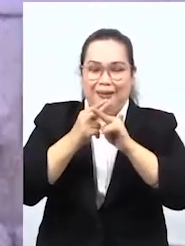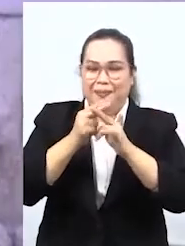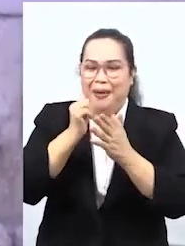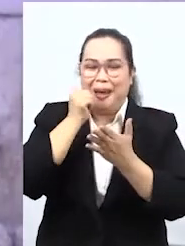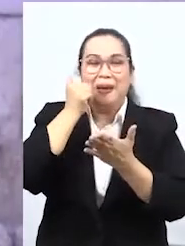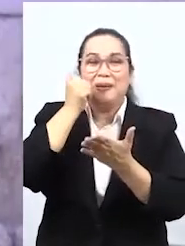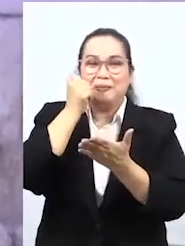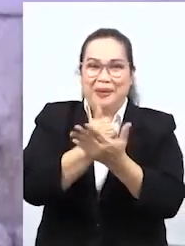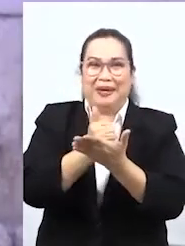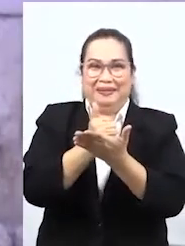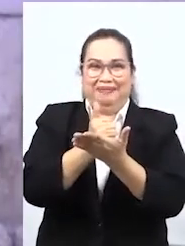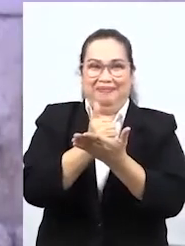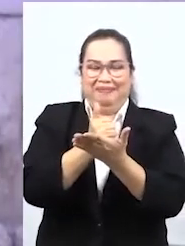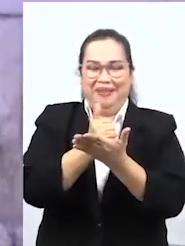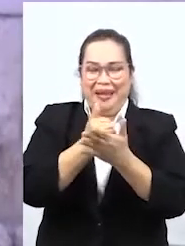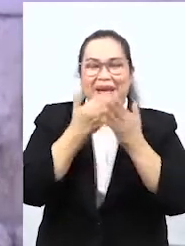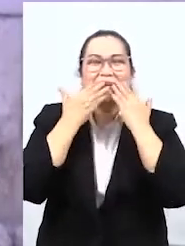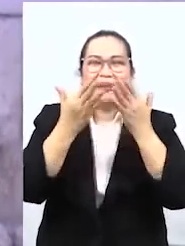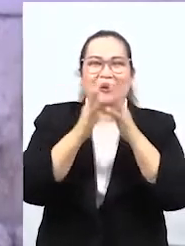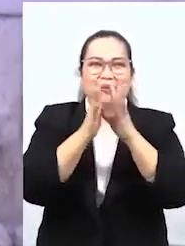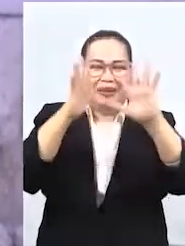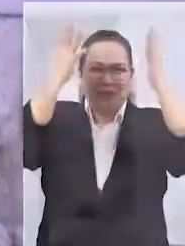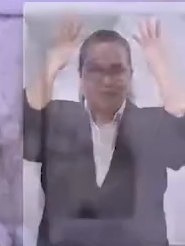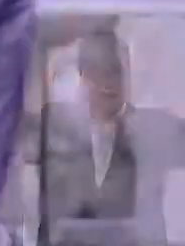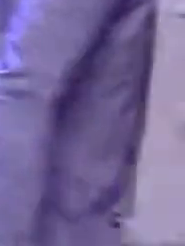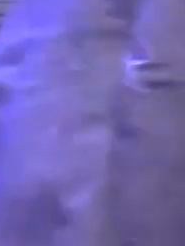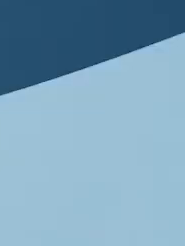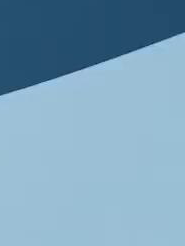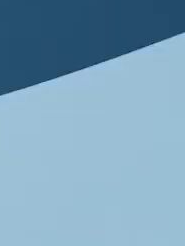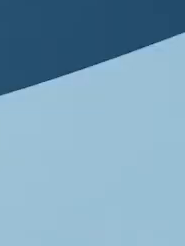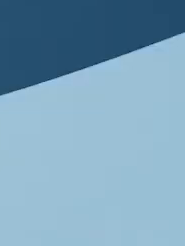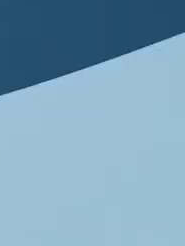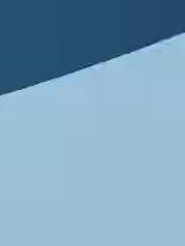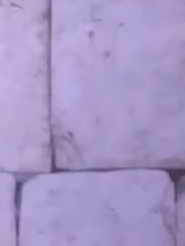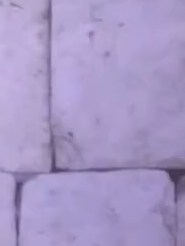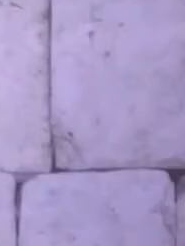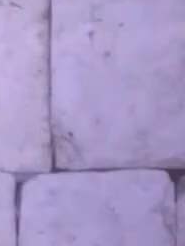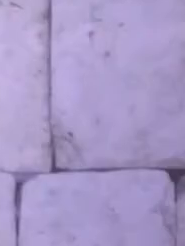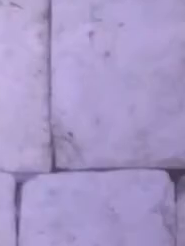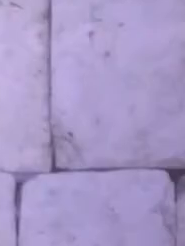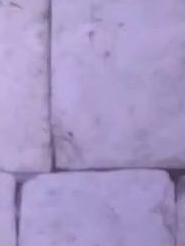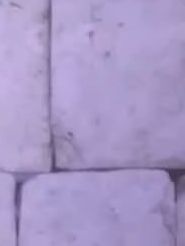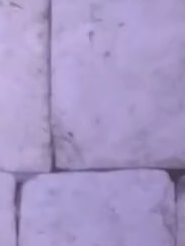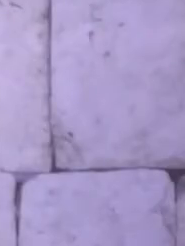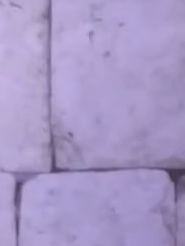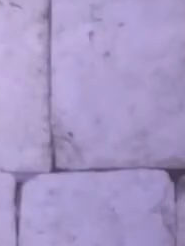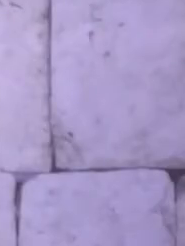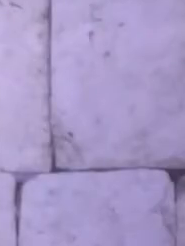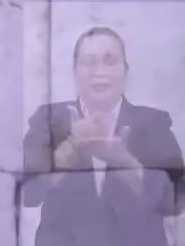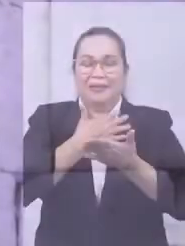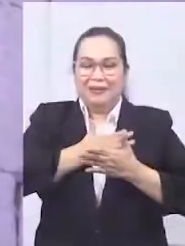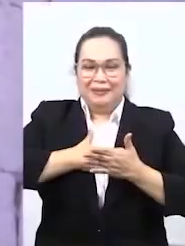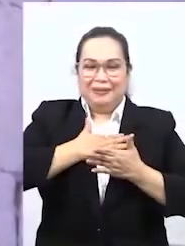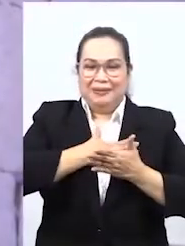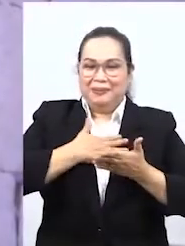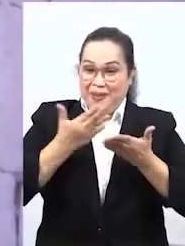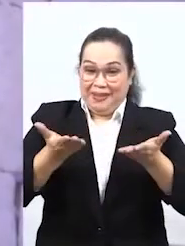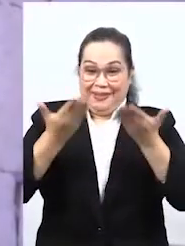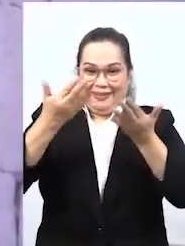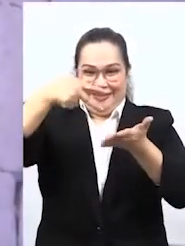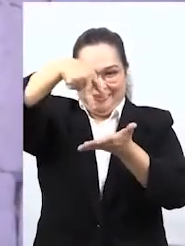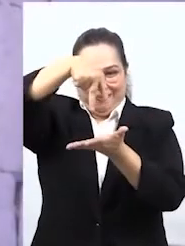amen Amen Thank you very much Amen to that you please stand me for the